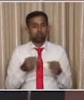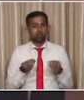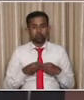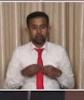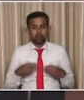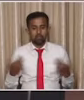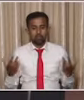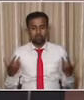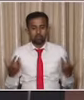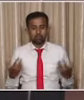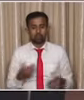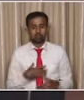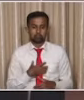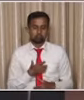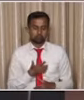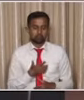today.